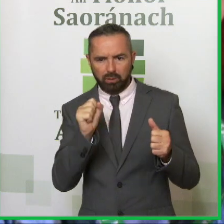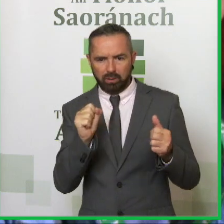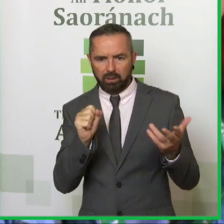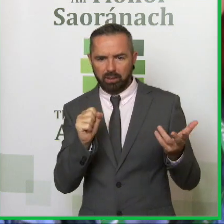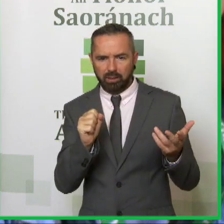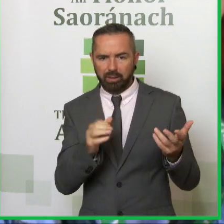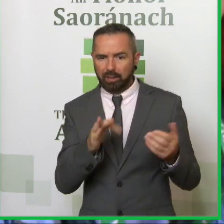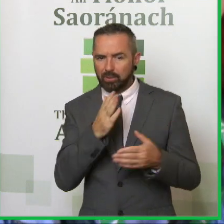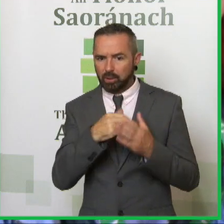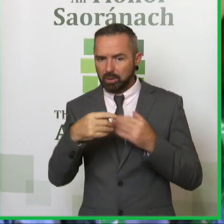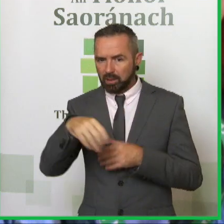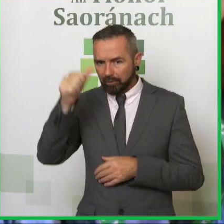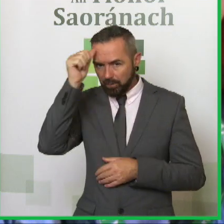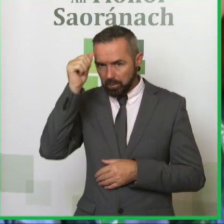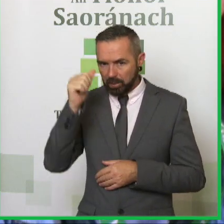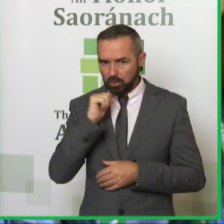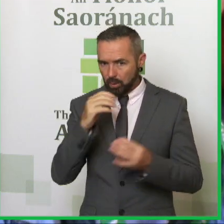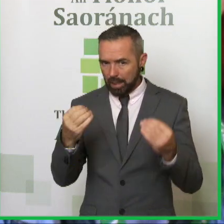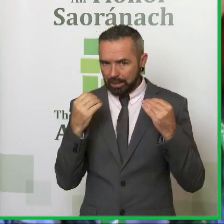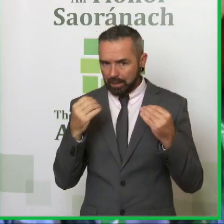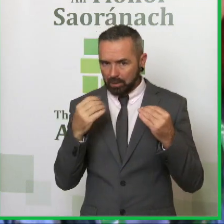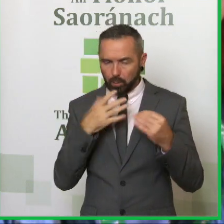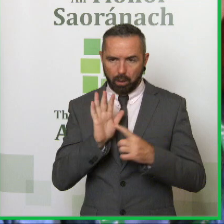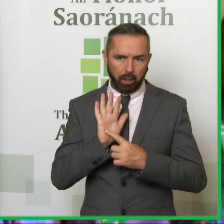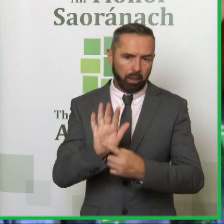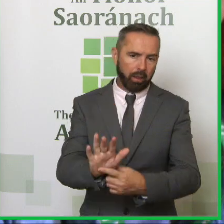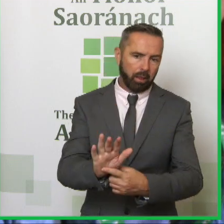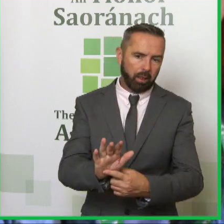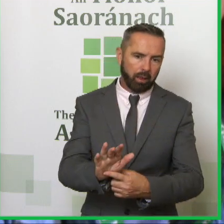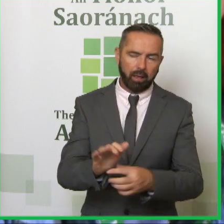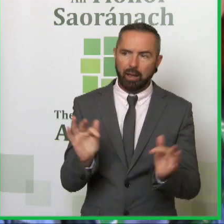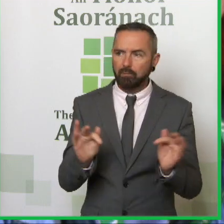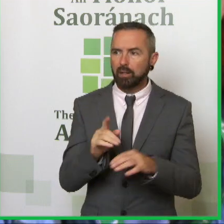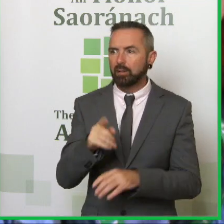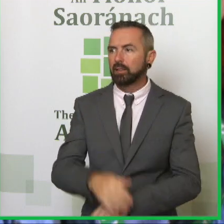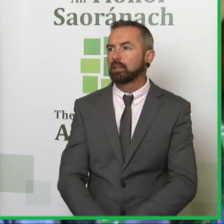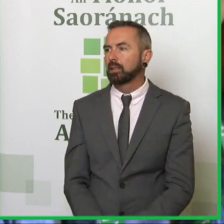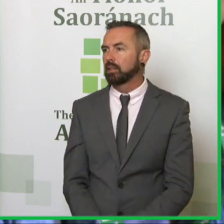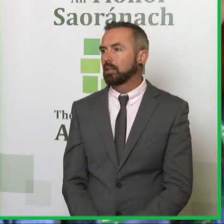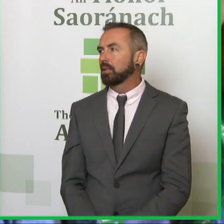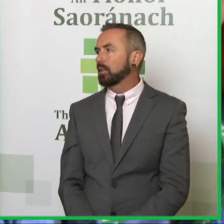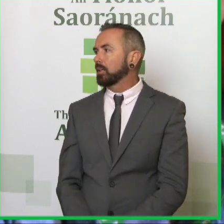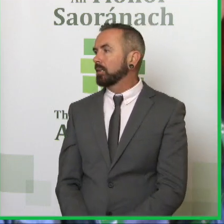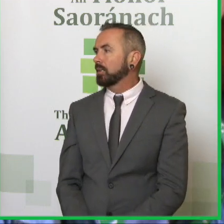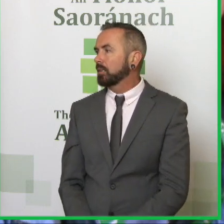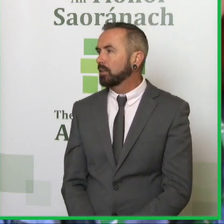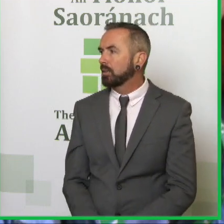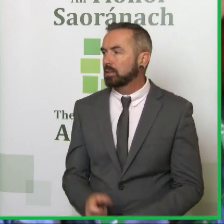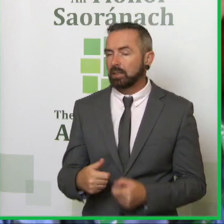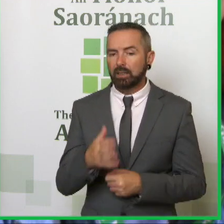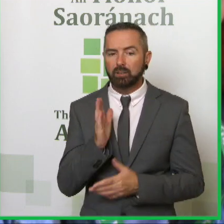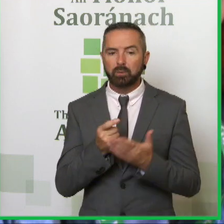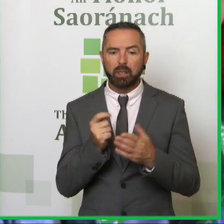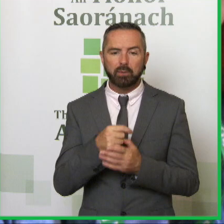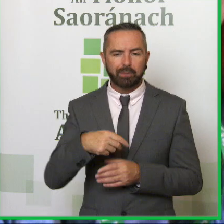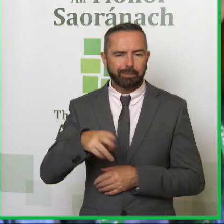something is unfamiliar or we're not educated on it, then we're more likely to be afraid of that substance. And I'm afraid that there would have been then a sort of unconscious bias